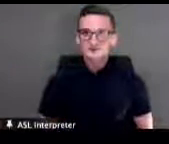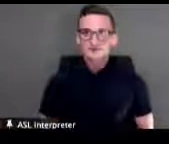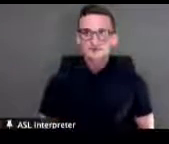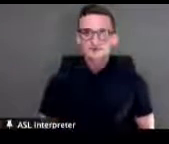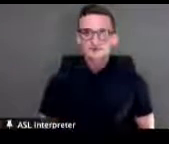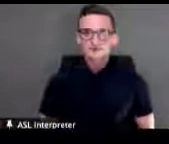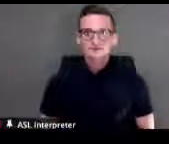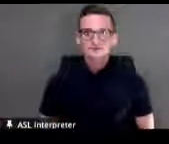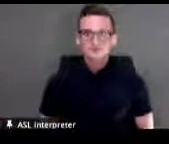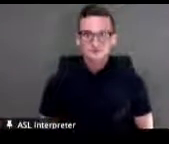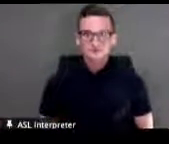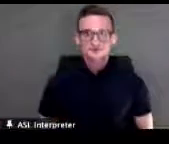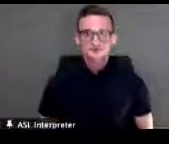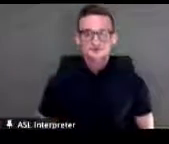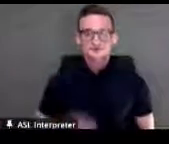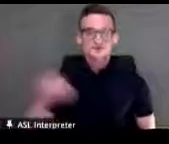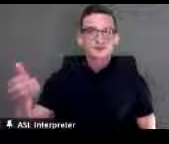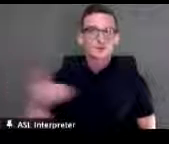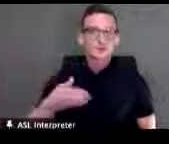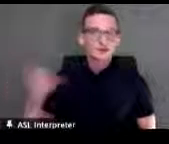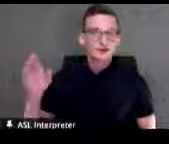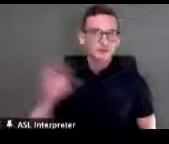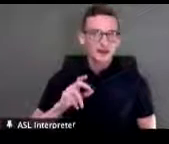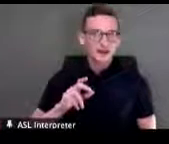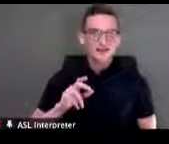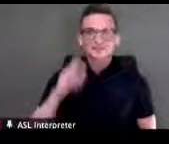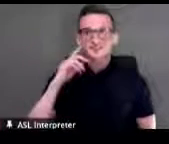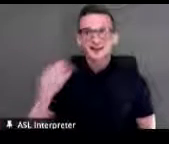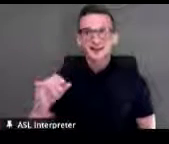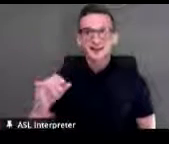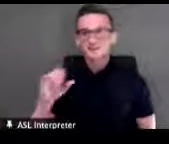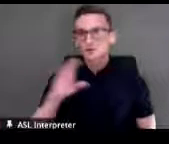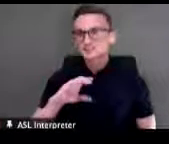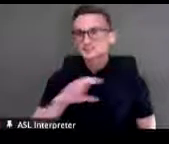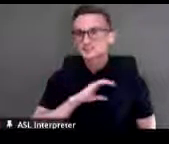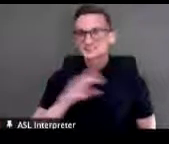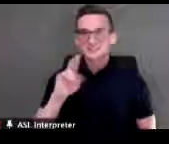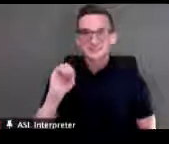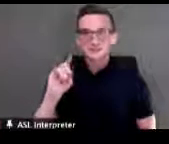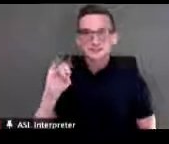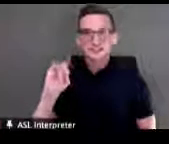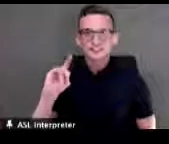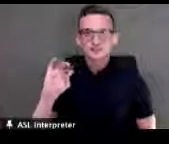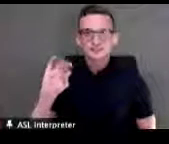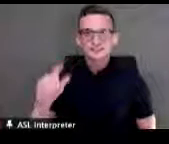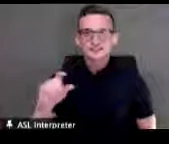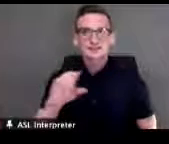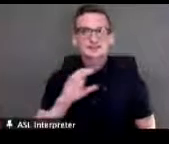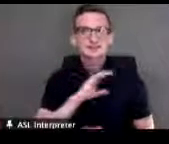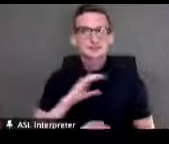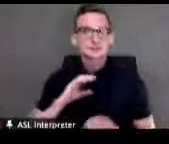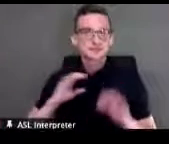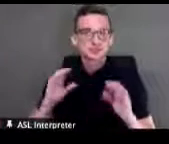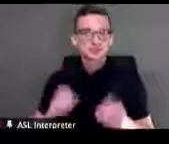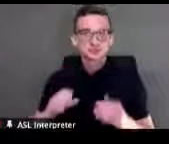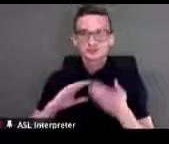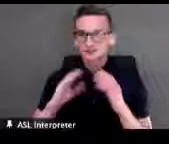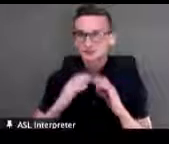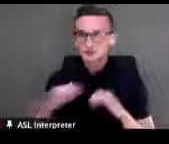Welcome back to the California Citizens Redistricting Commission. Communities of Interest Input